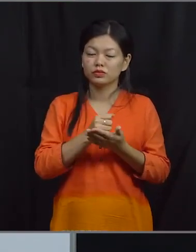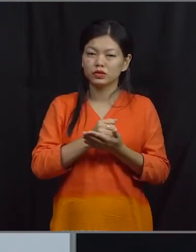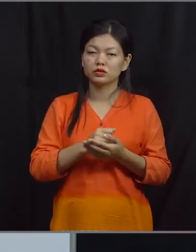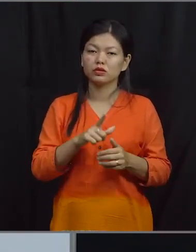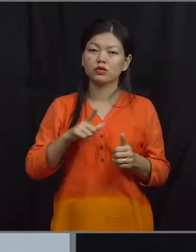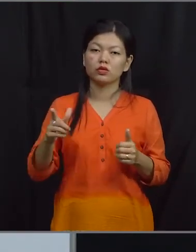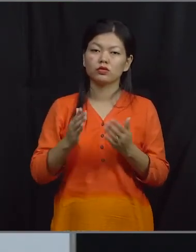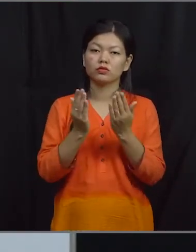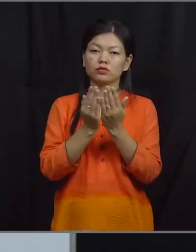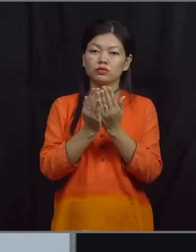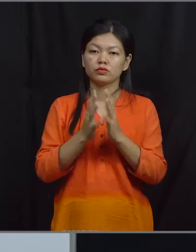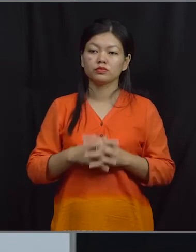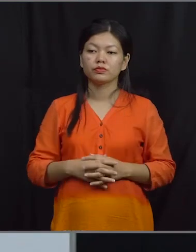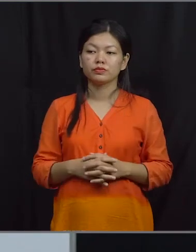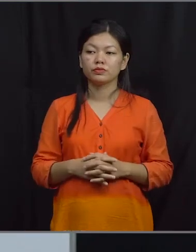Yeah.